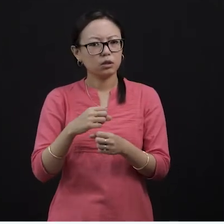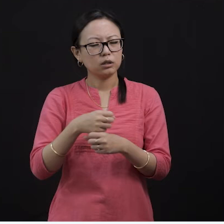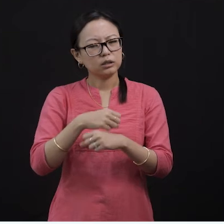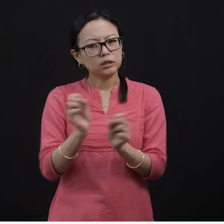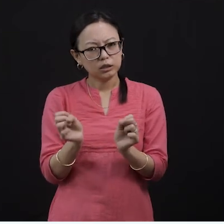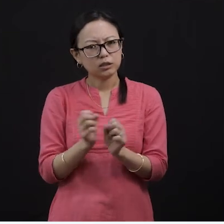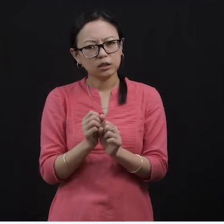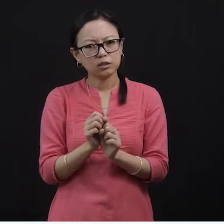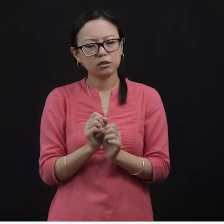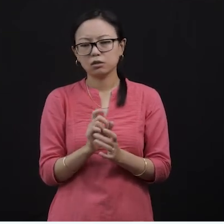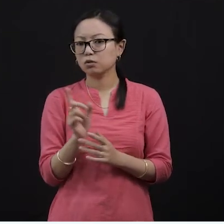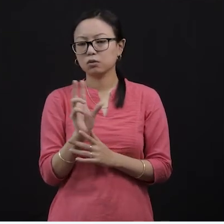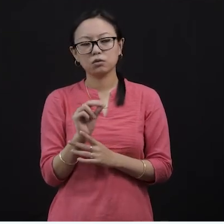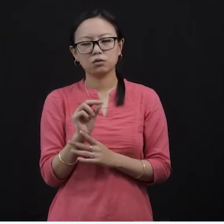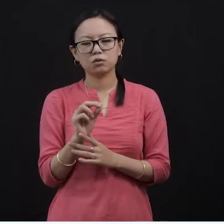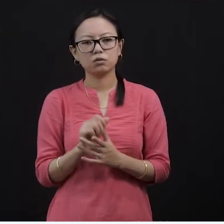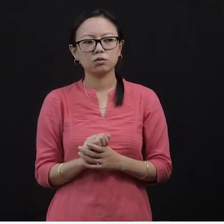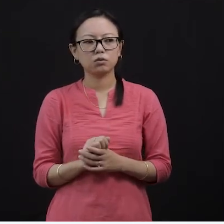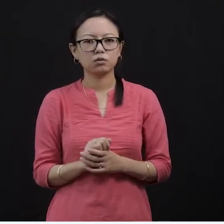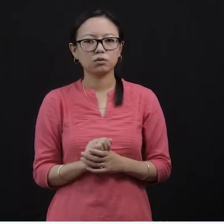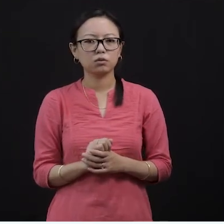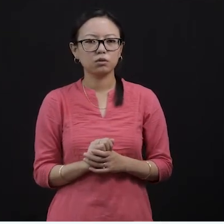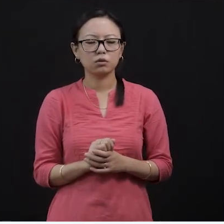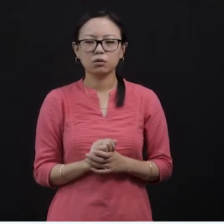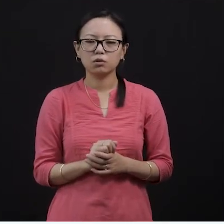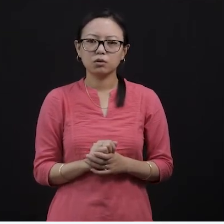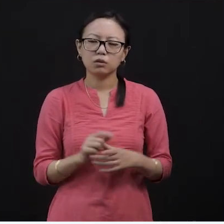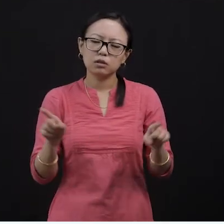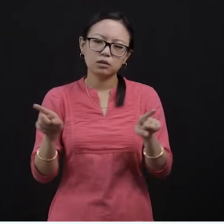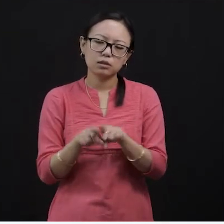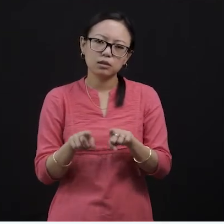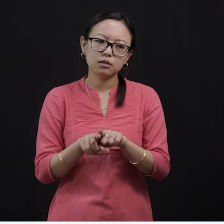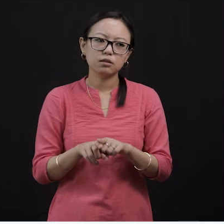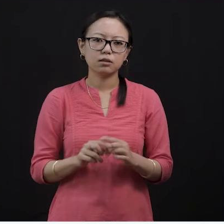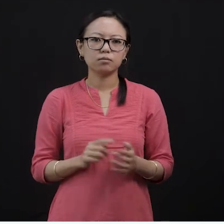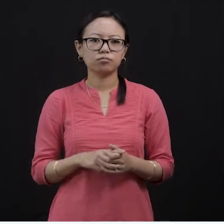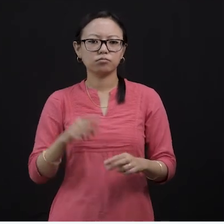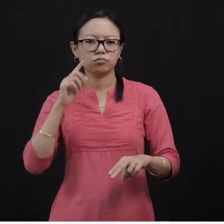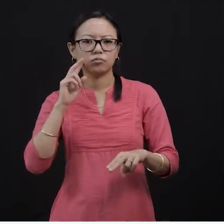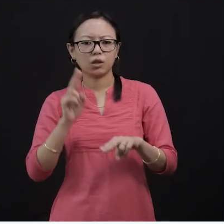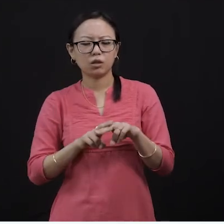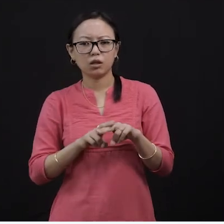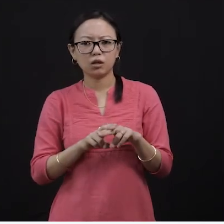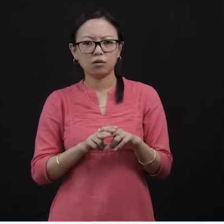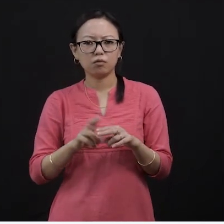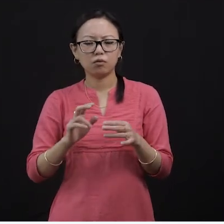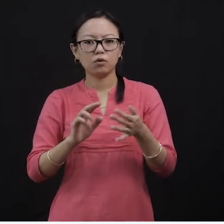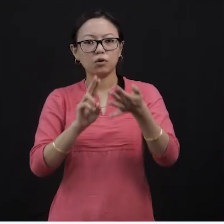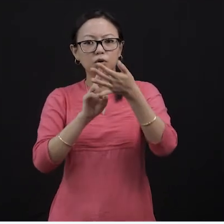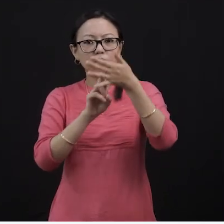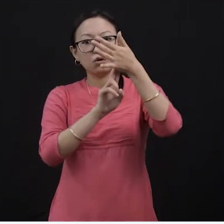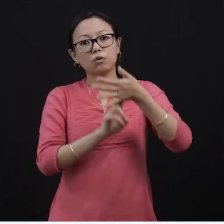Okay, again, it will give us the same direction. That is north and